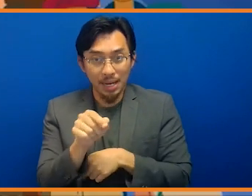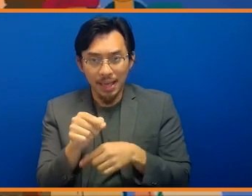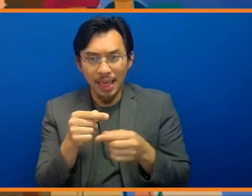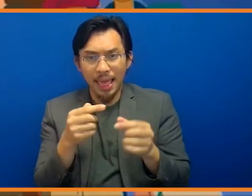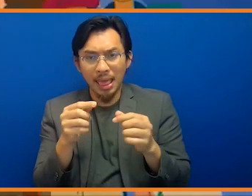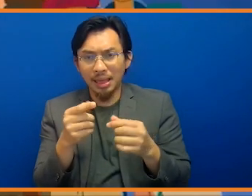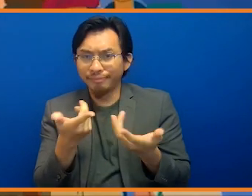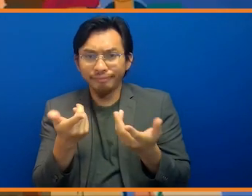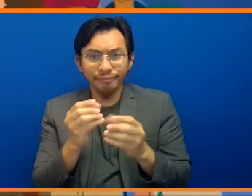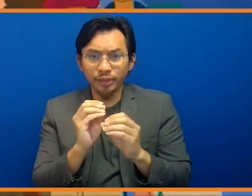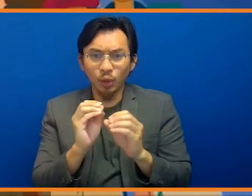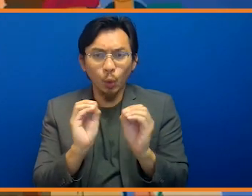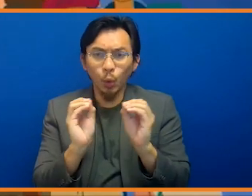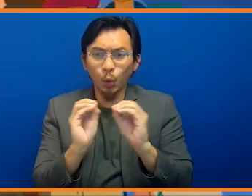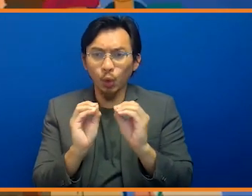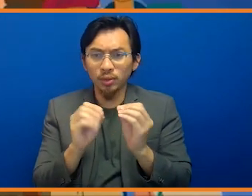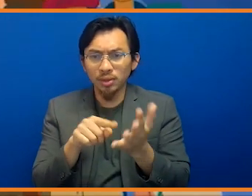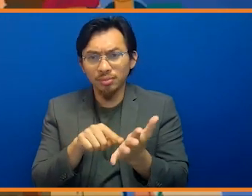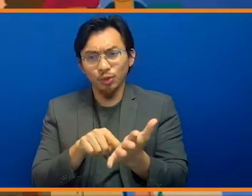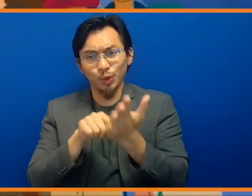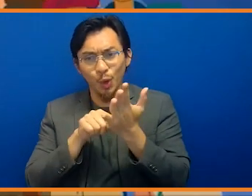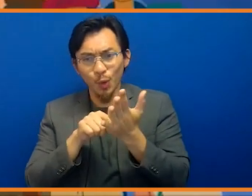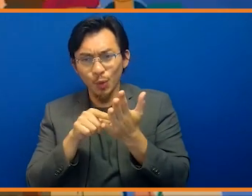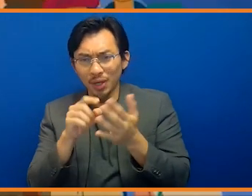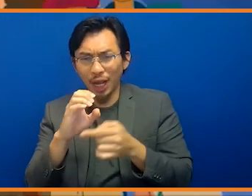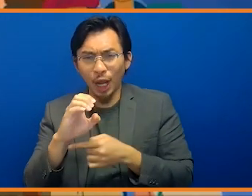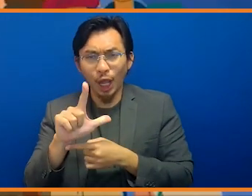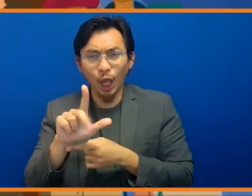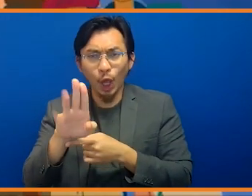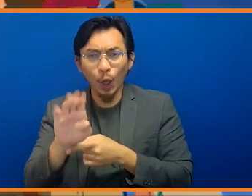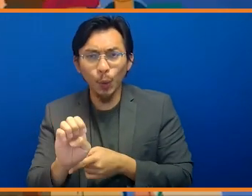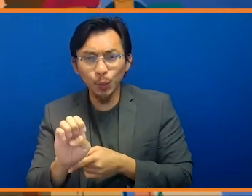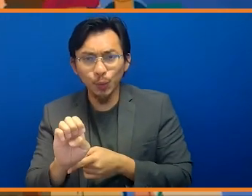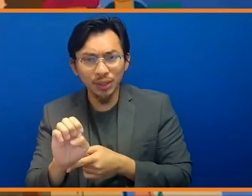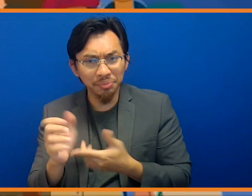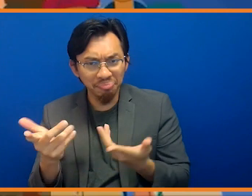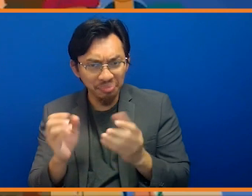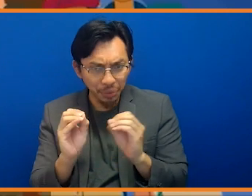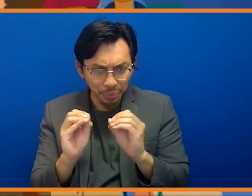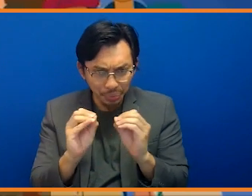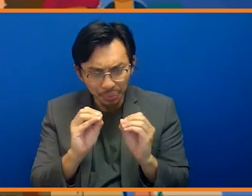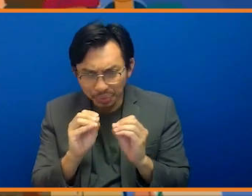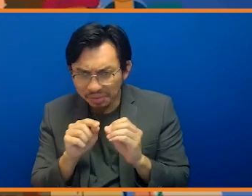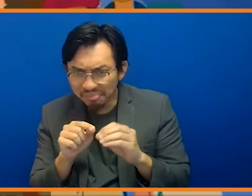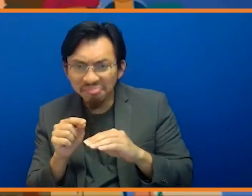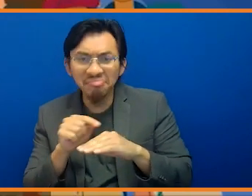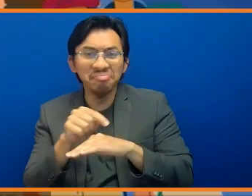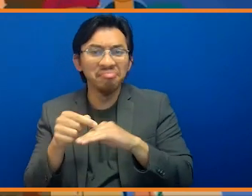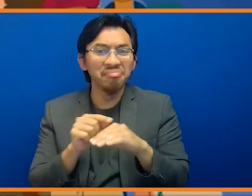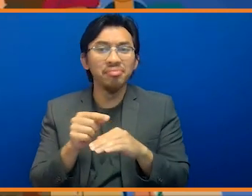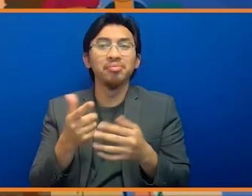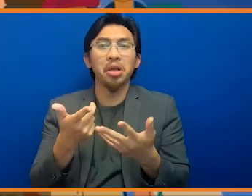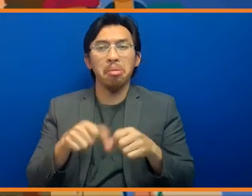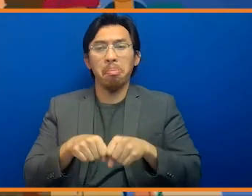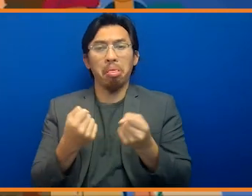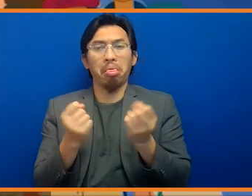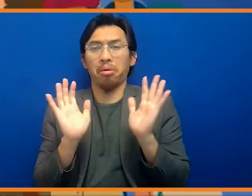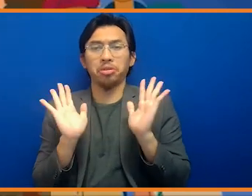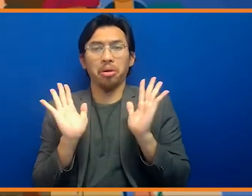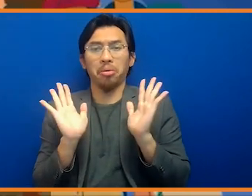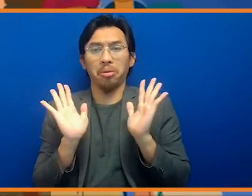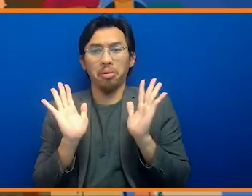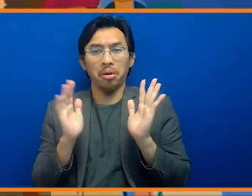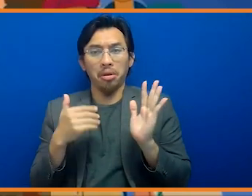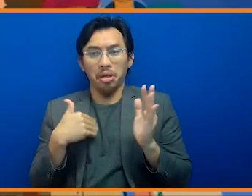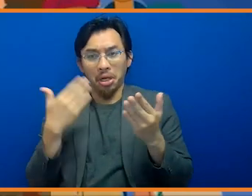there is no clue on the science about. We only have the damage part, but we don't have